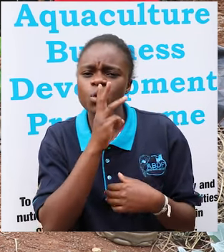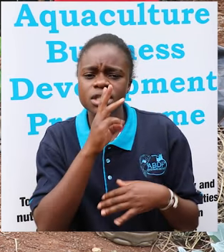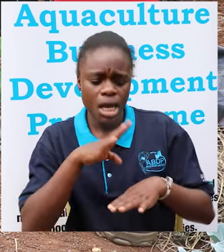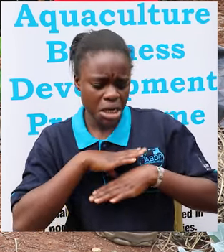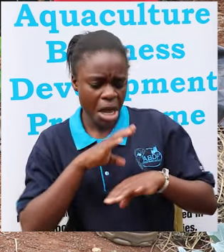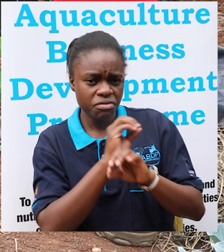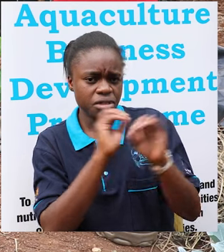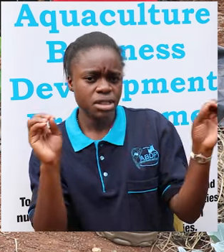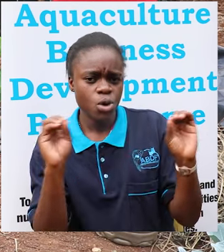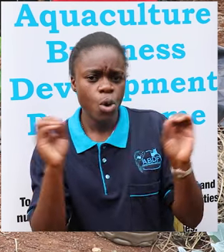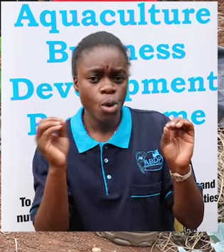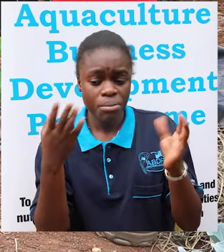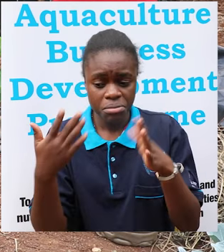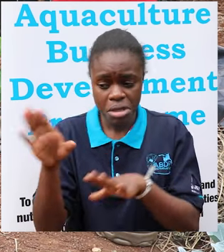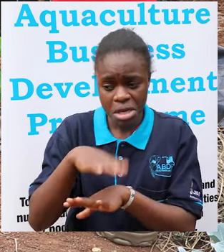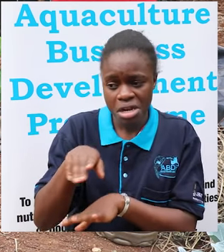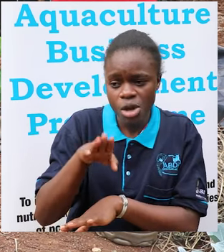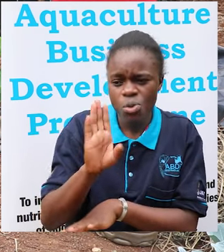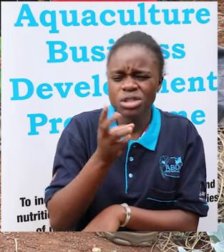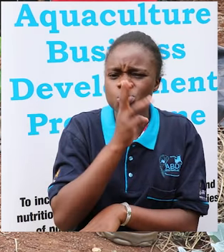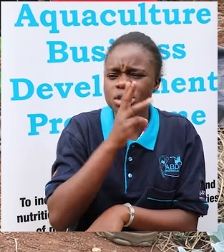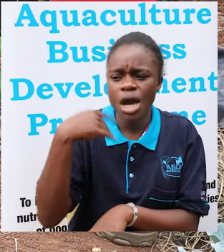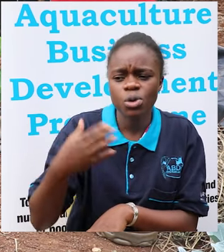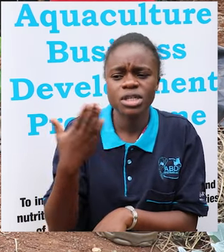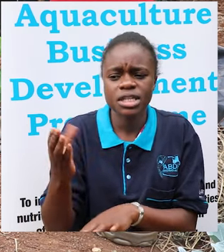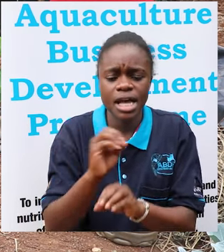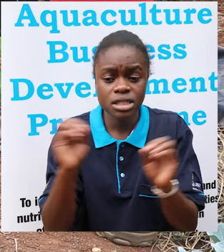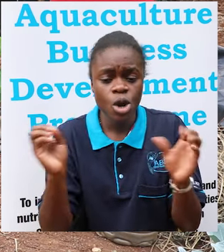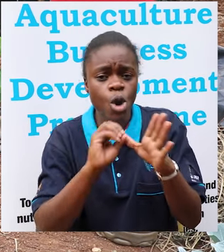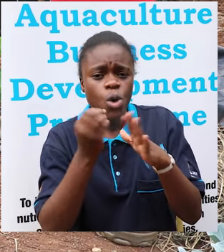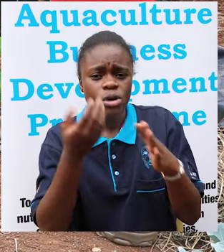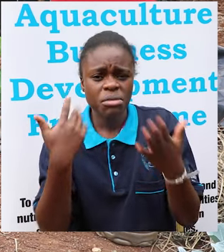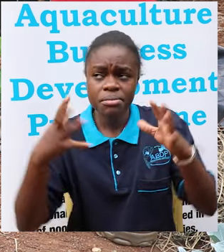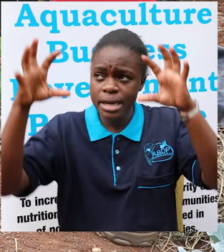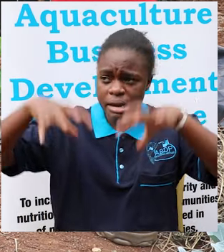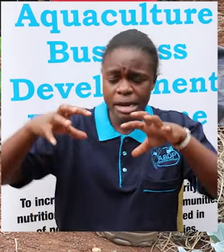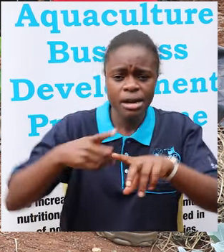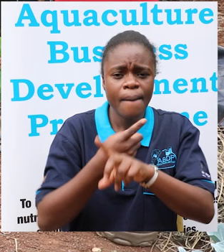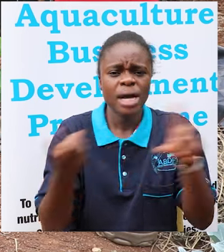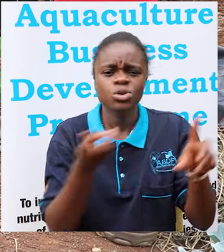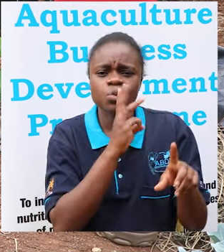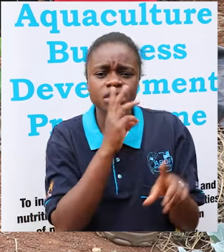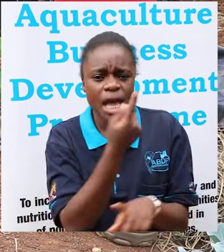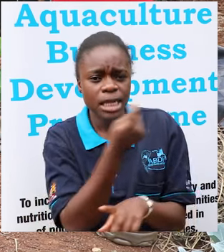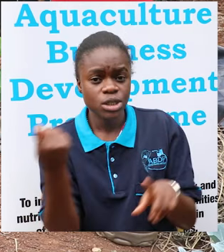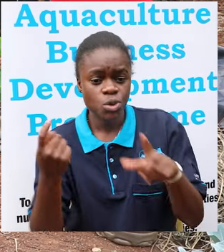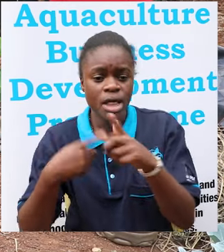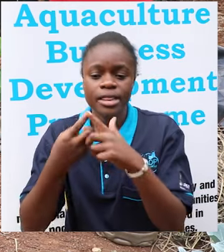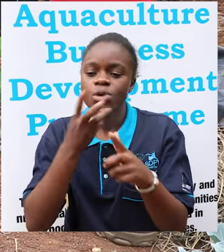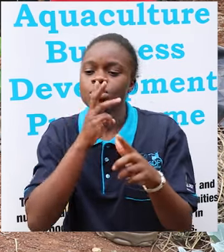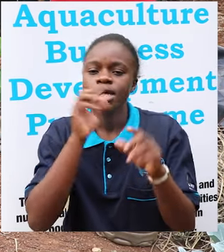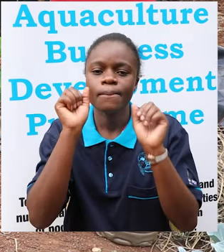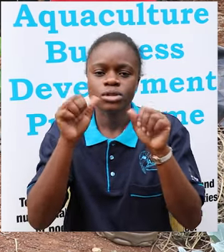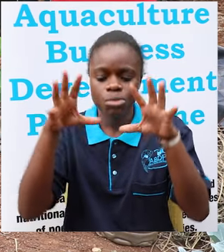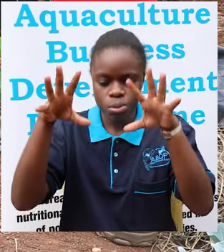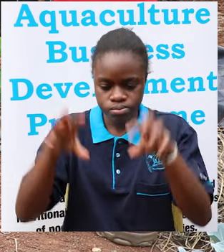where water is very scarce, because as the water flows in, when the rains, then if it's very little, the water will flow in and